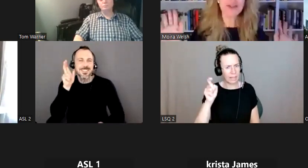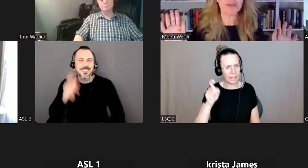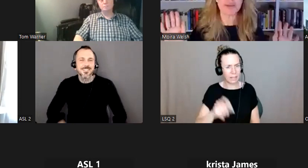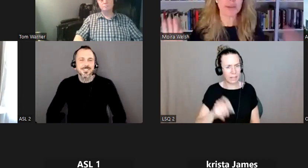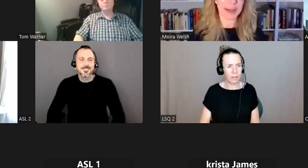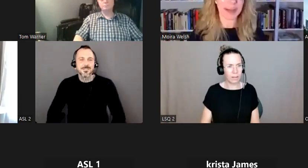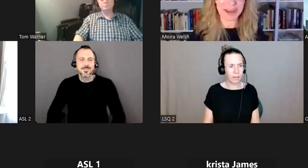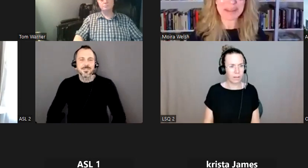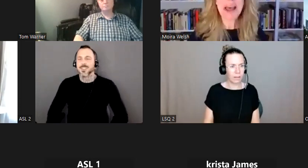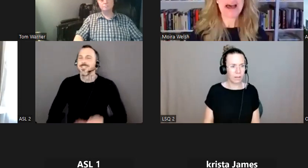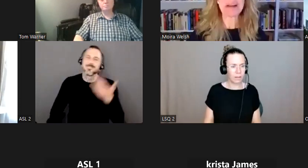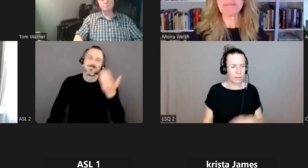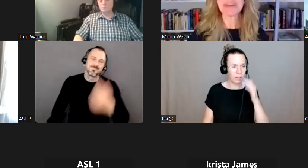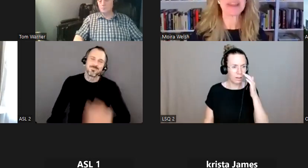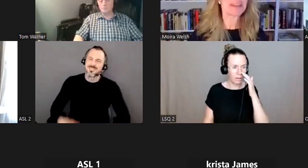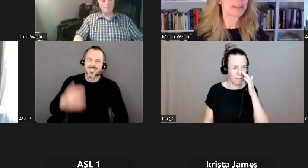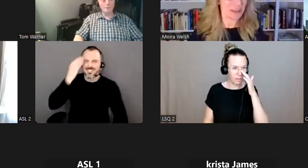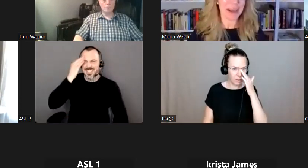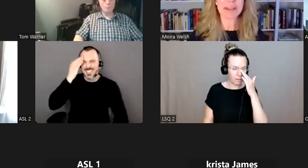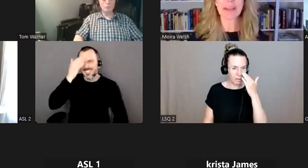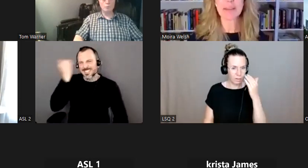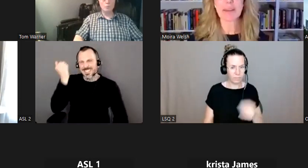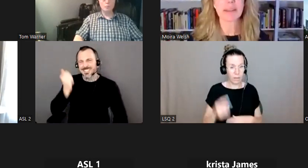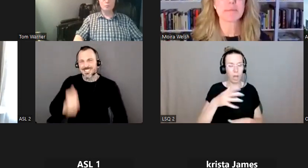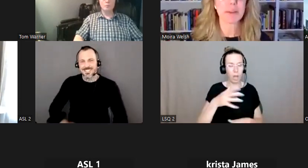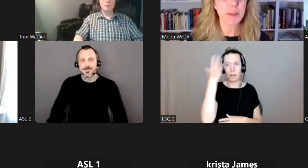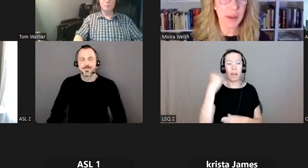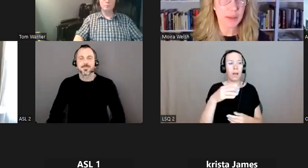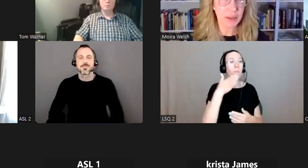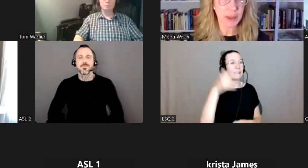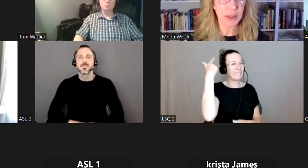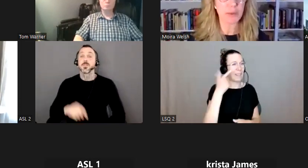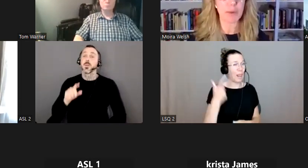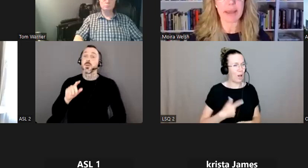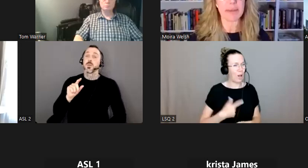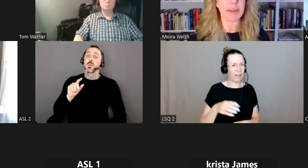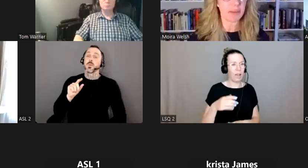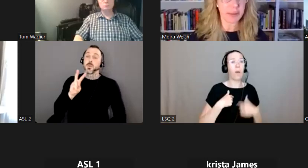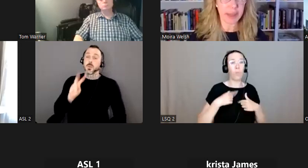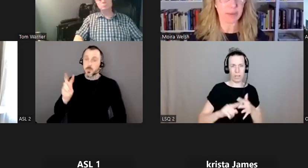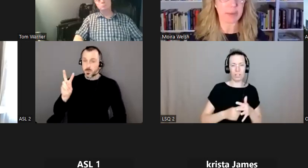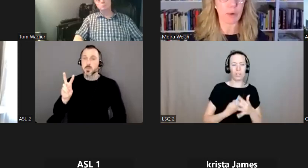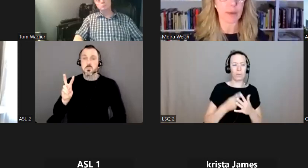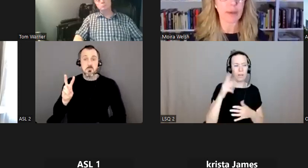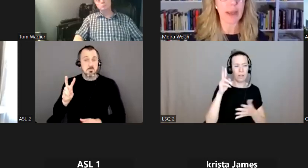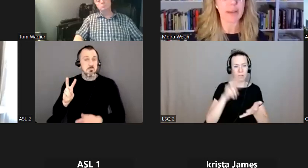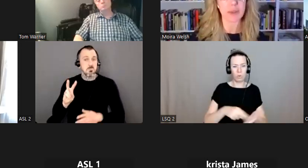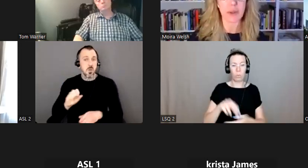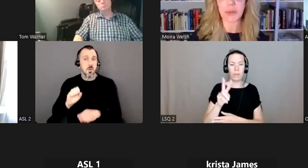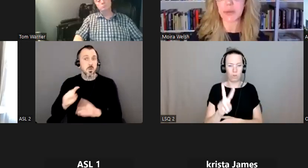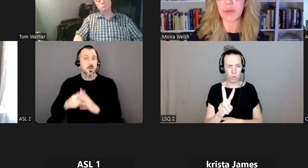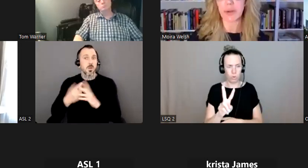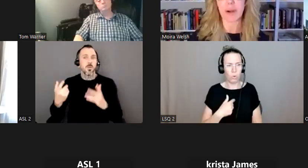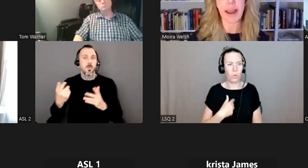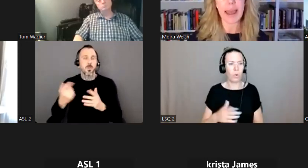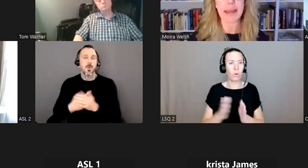I knew I was going to forget that. Thank you, Laura. I started in about 2002 as an investigative reporter at the